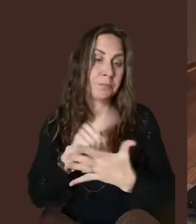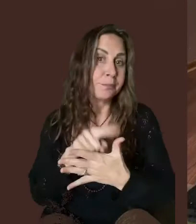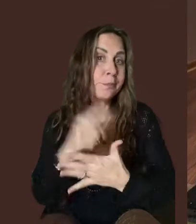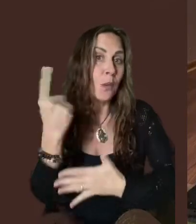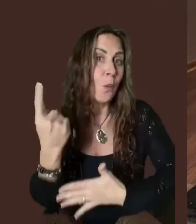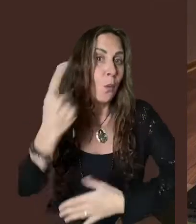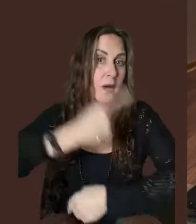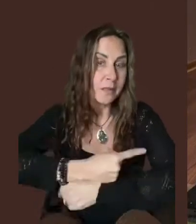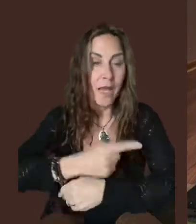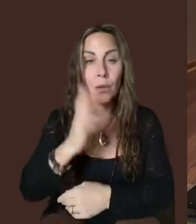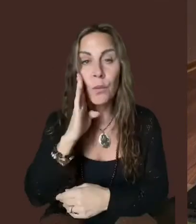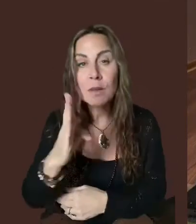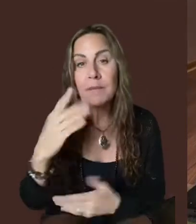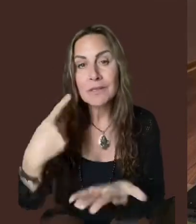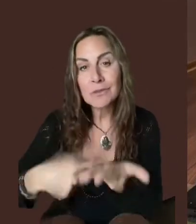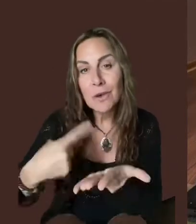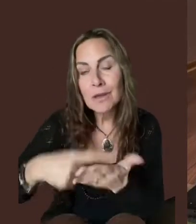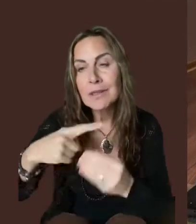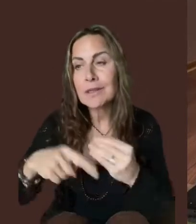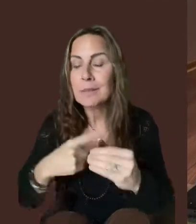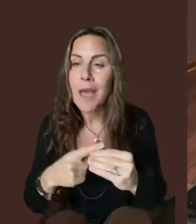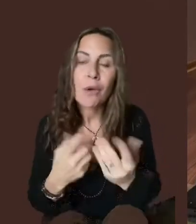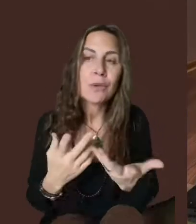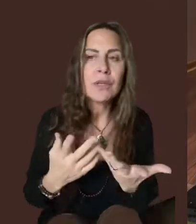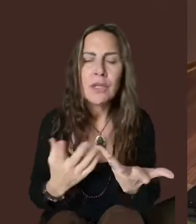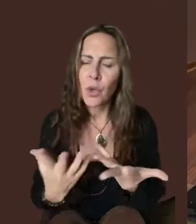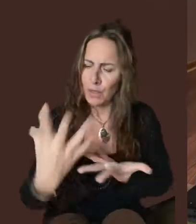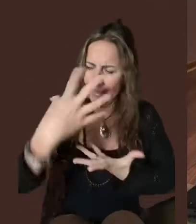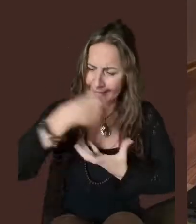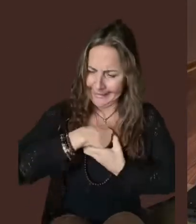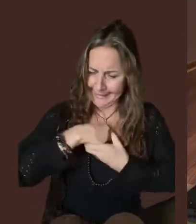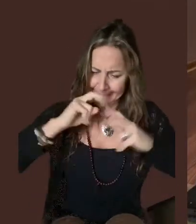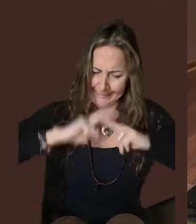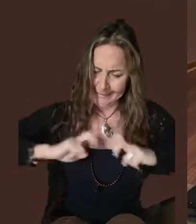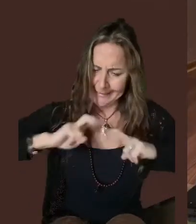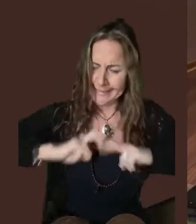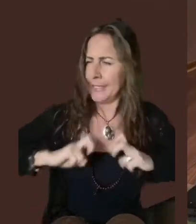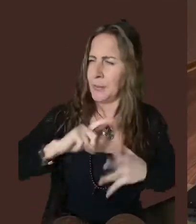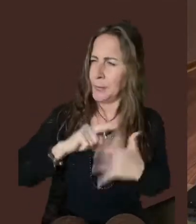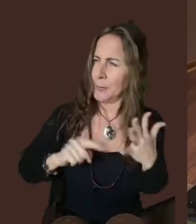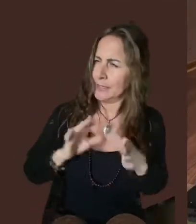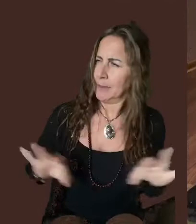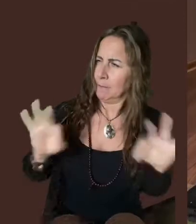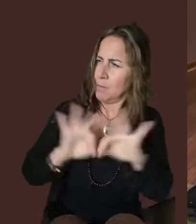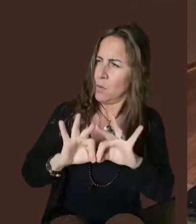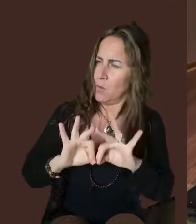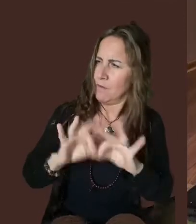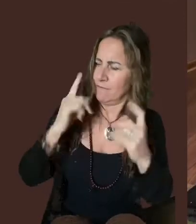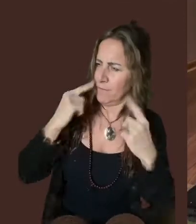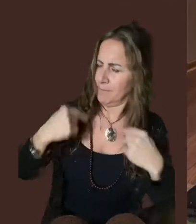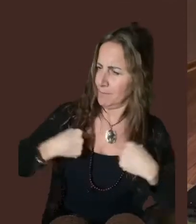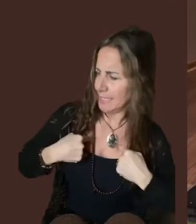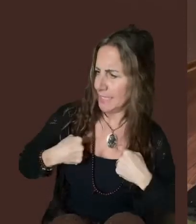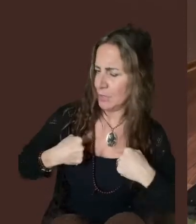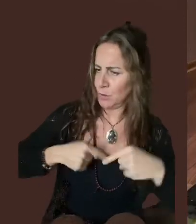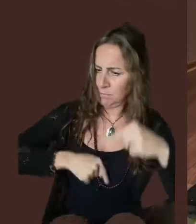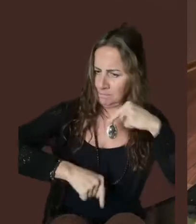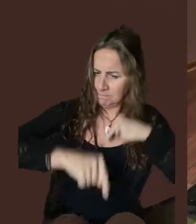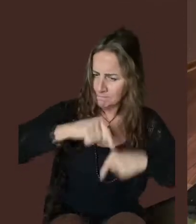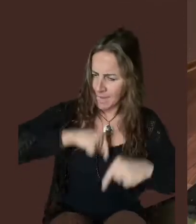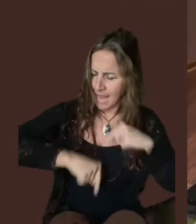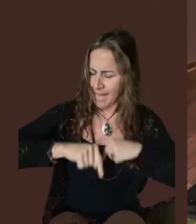we'll be talking about going within and creative inquiry, right? Like trying to see, like going